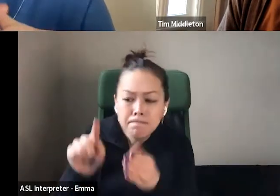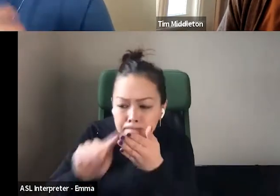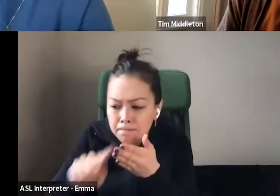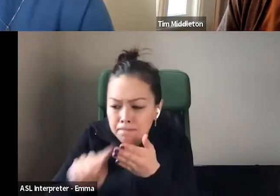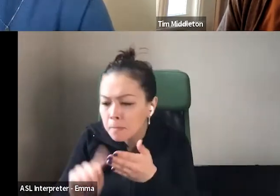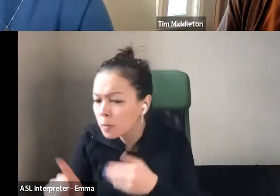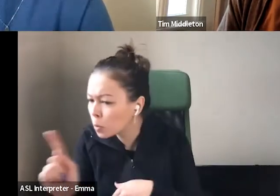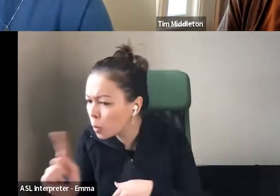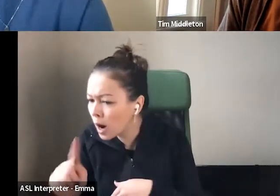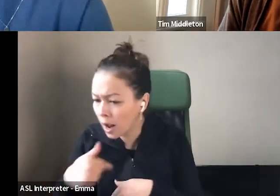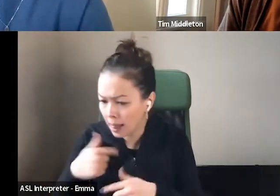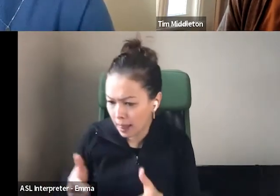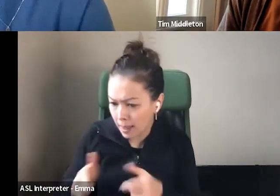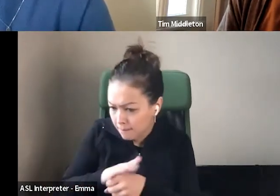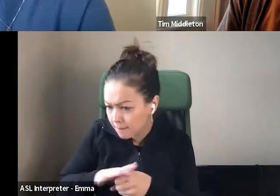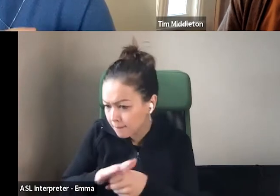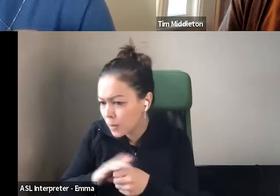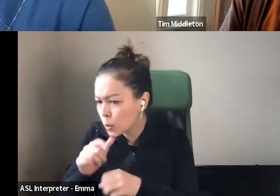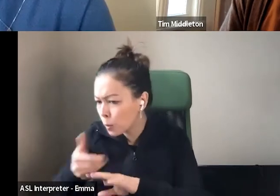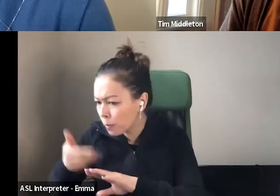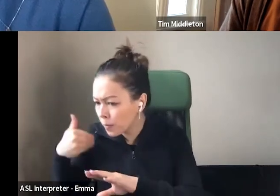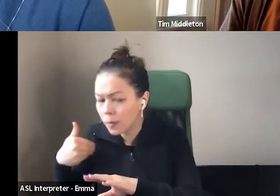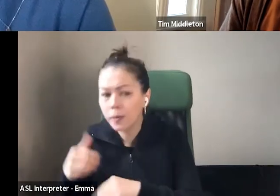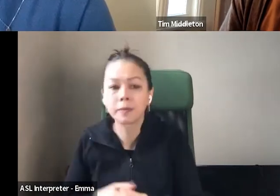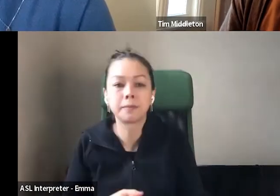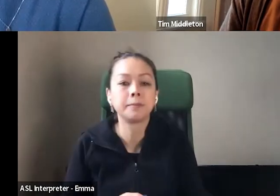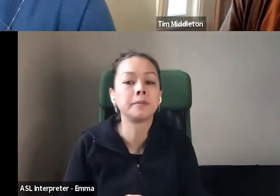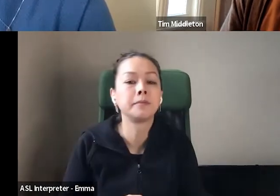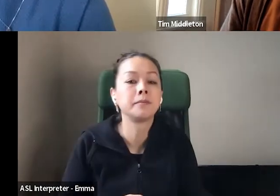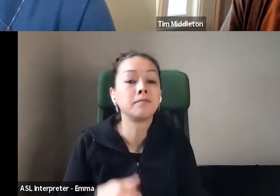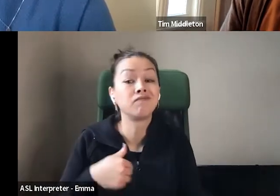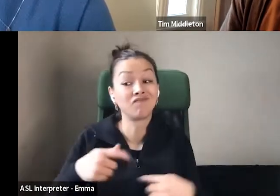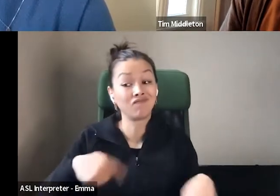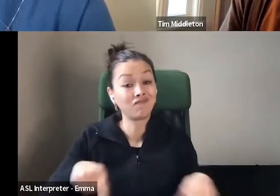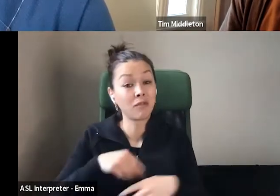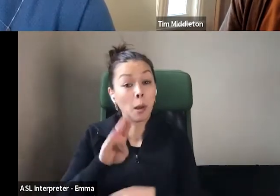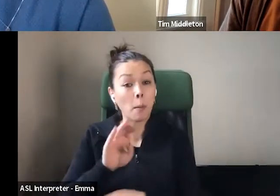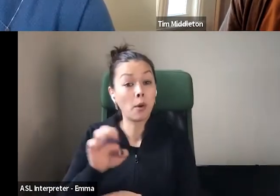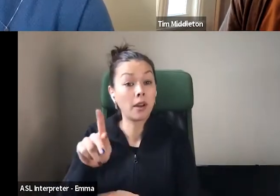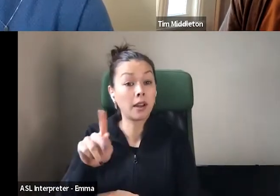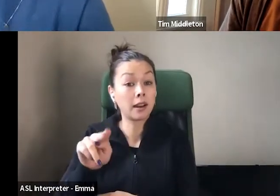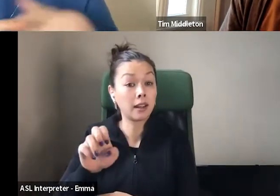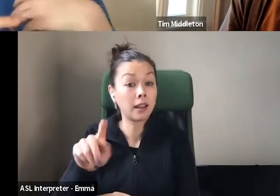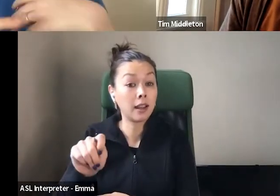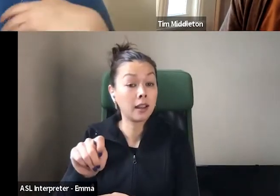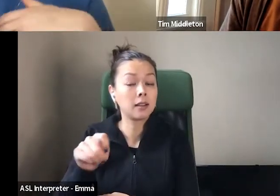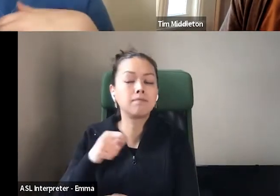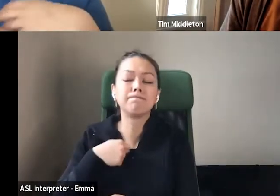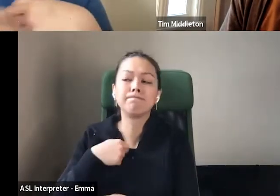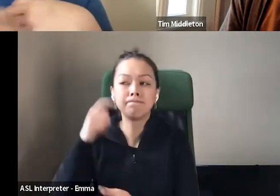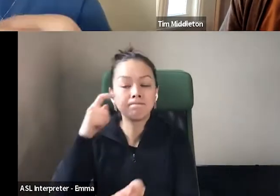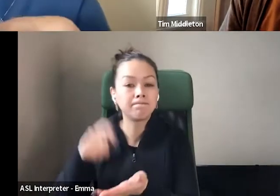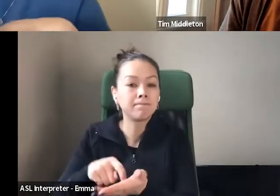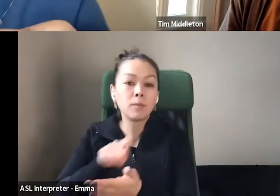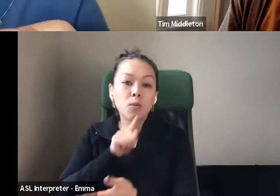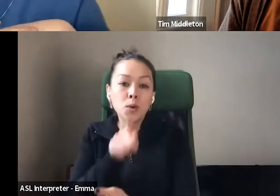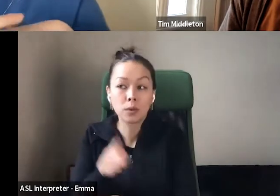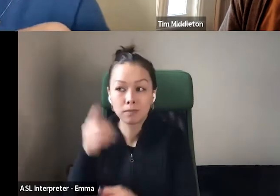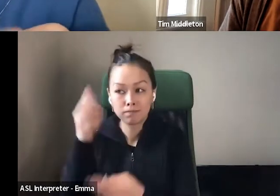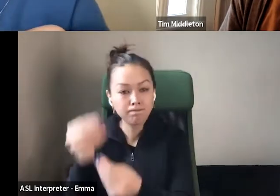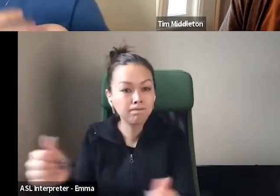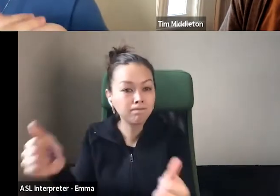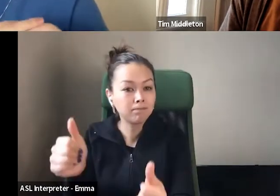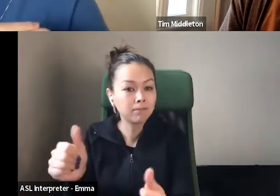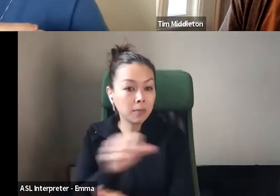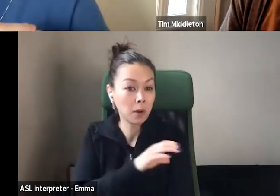BookNet Canada endorses the calls to action from the Truth and Reconciliation Commission of Canada and supports an ongoing shift from gatekeeping to